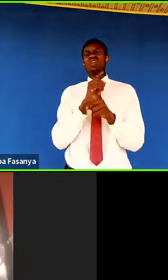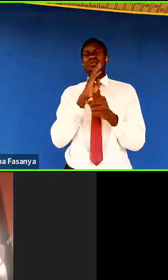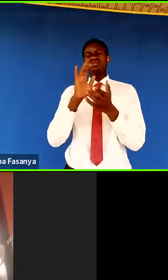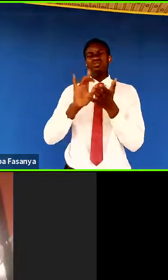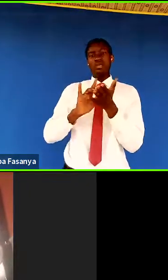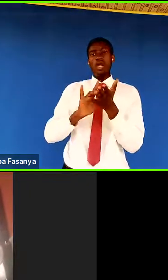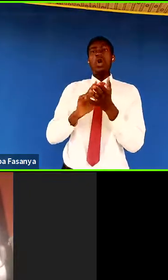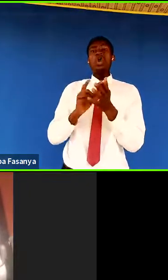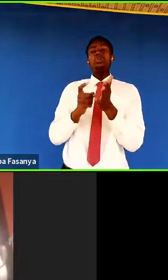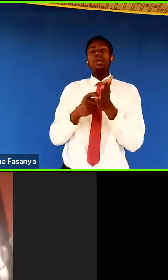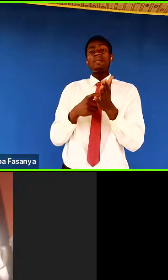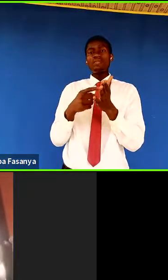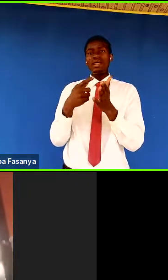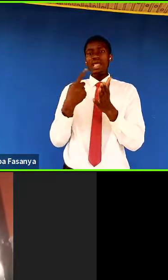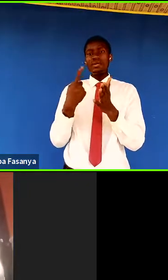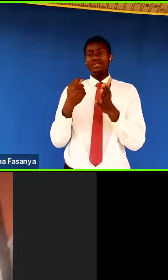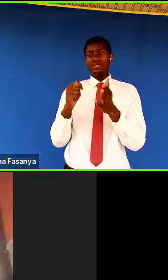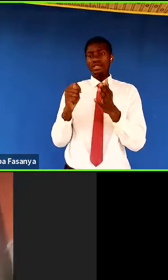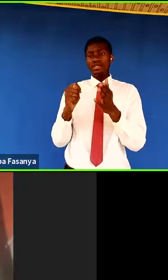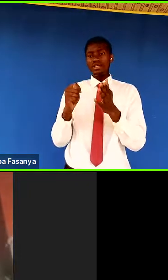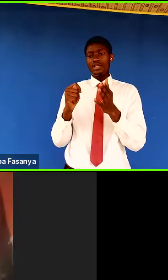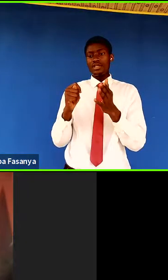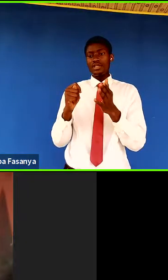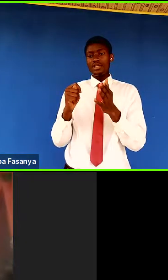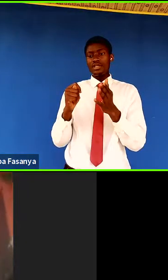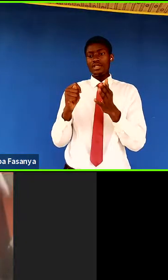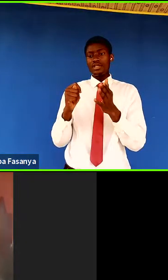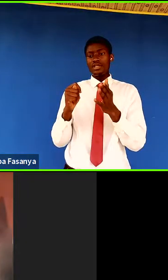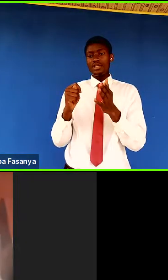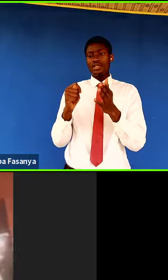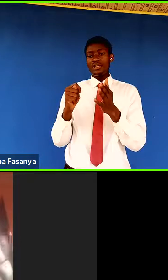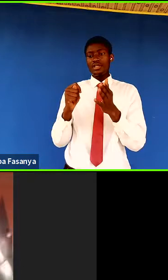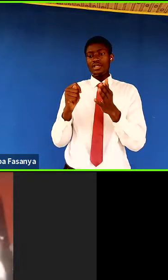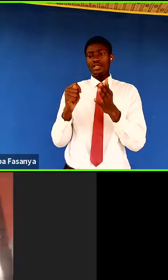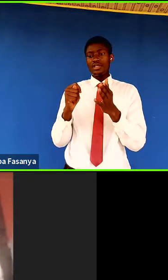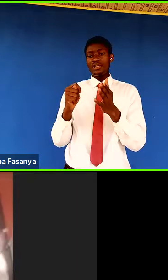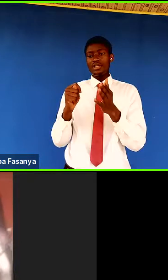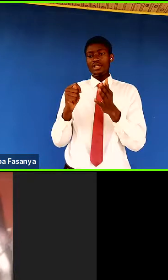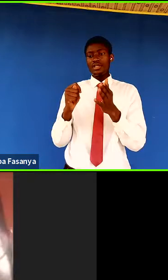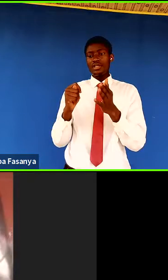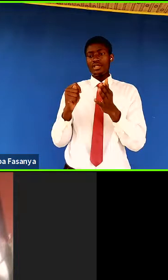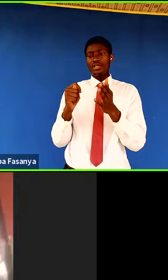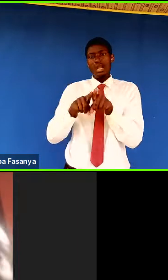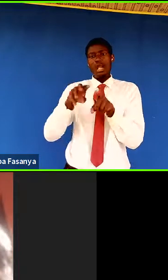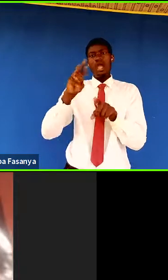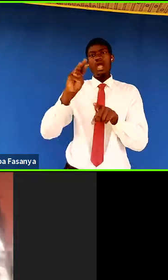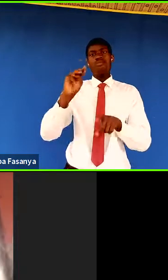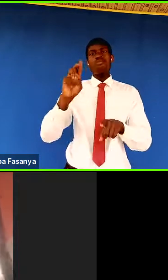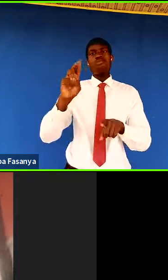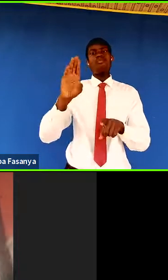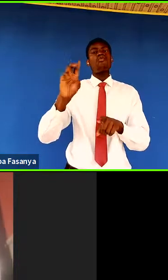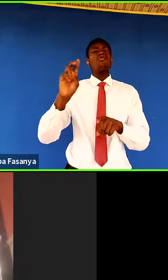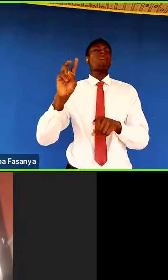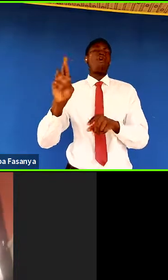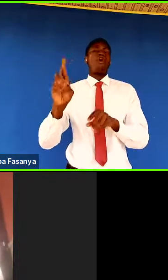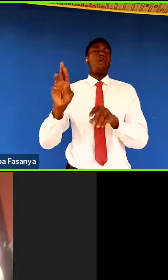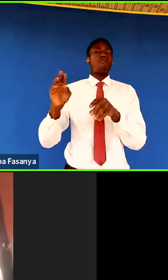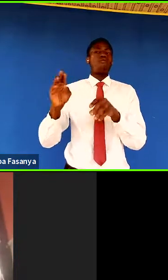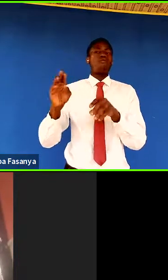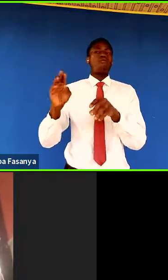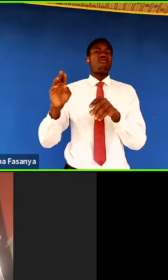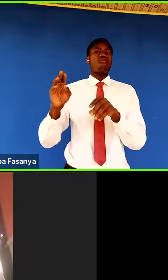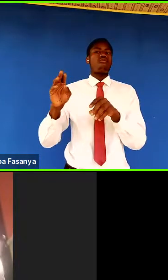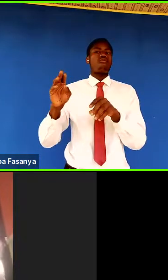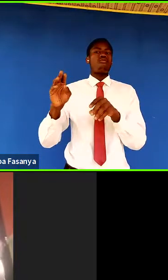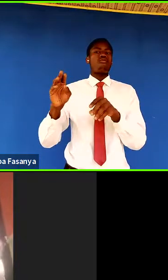just blocking it. So when you do the HSG, it just flushes whatever filmy thing that was there, and then some people after that HSG